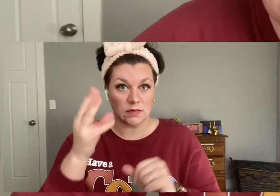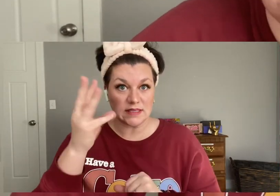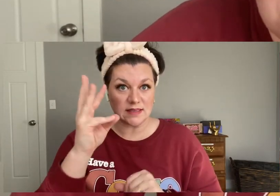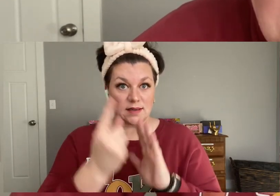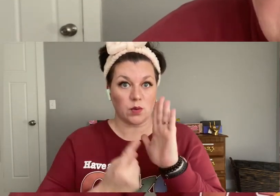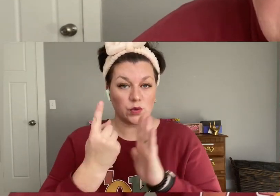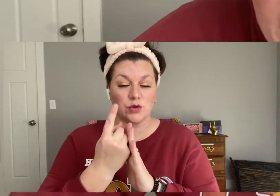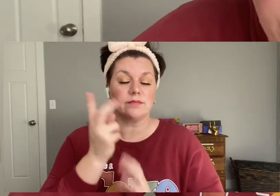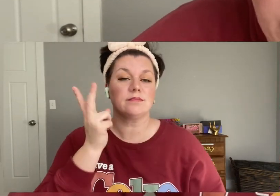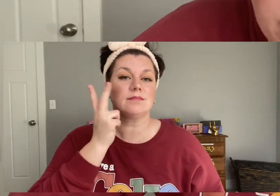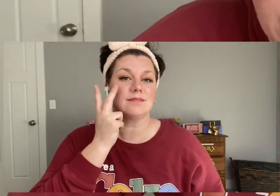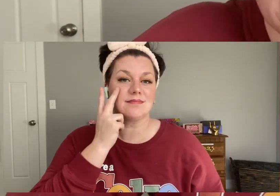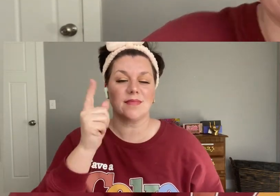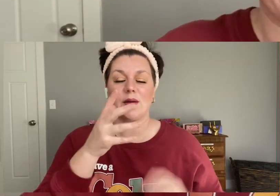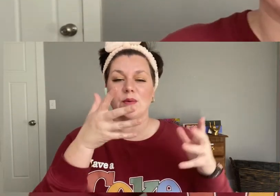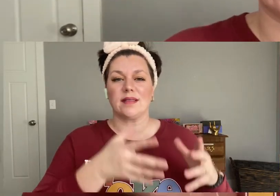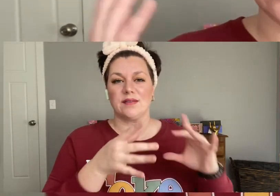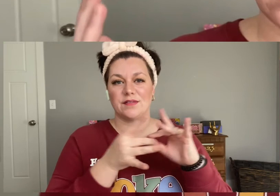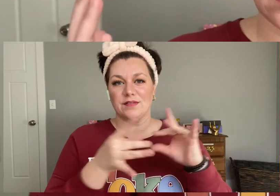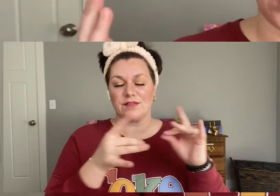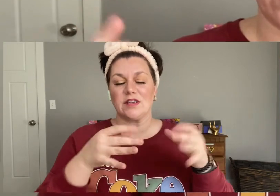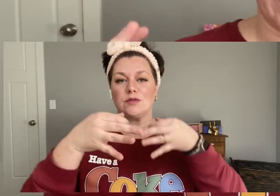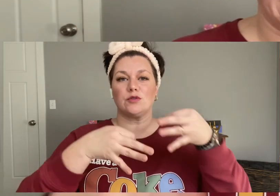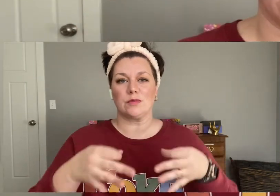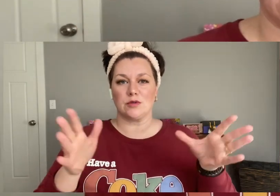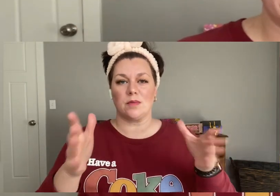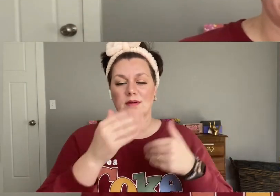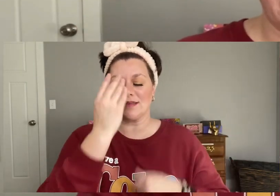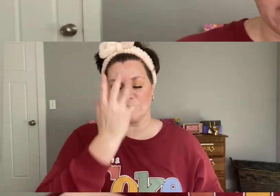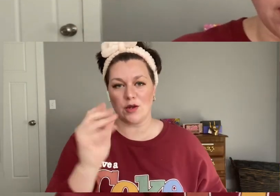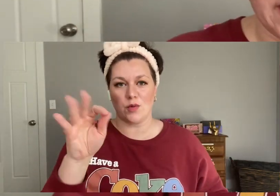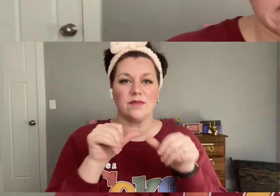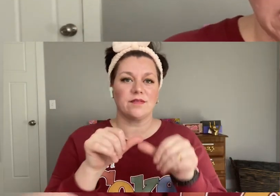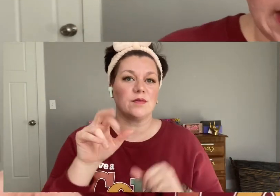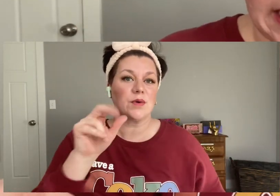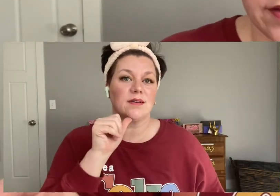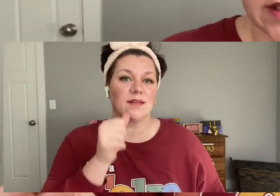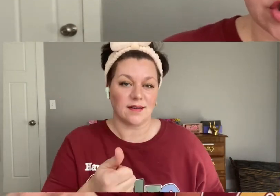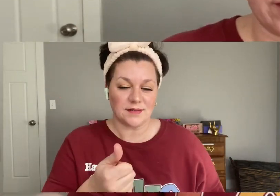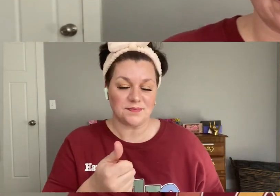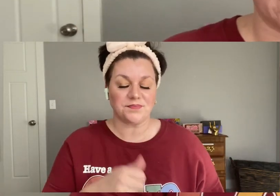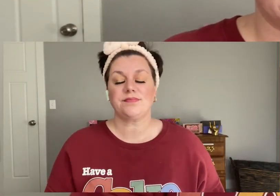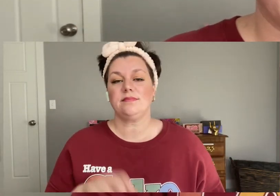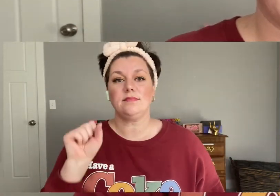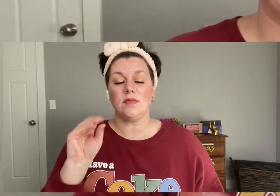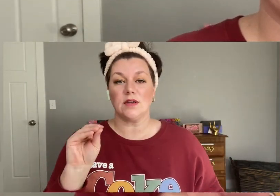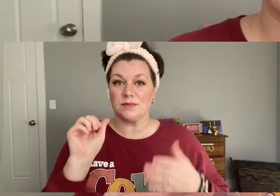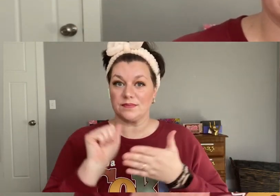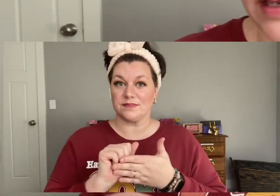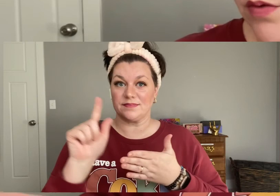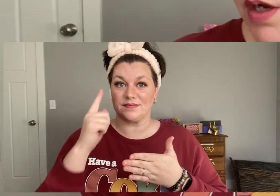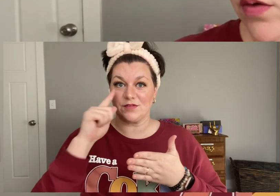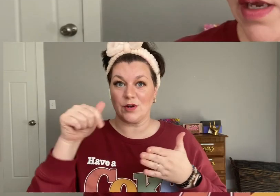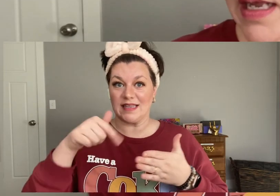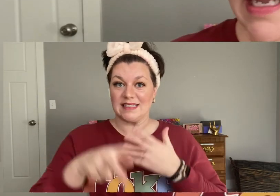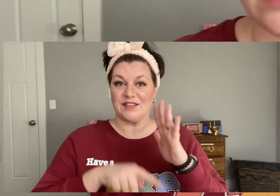hours? I don't know, but we'll find out. I'll leave probably a comment in the description box below to let